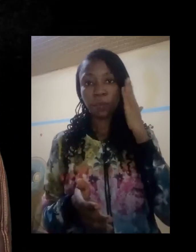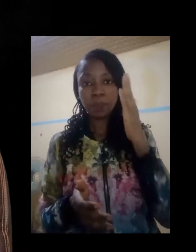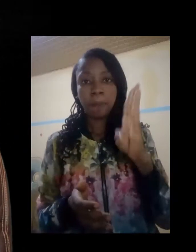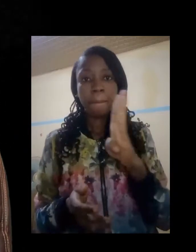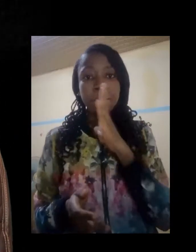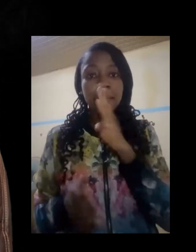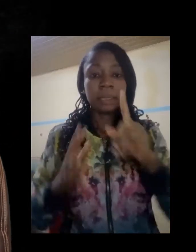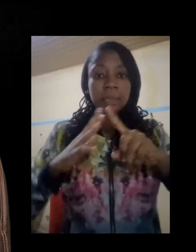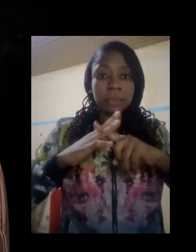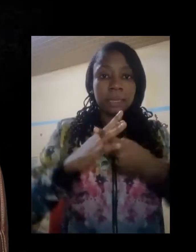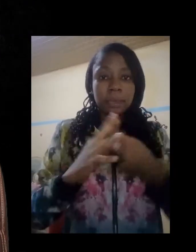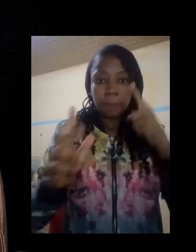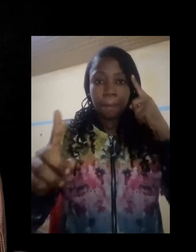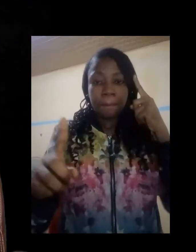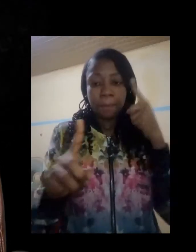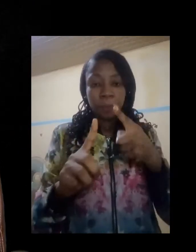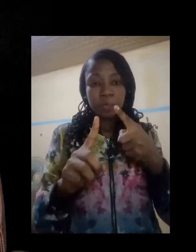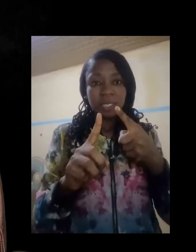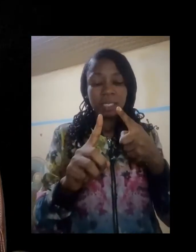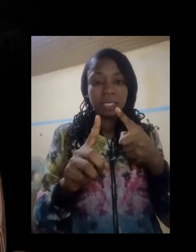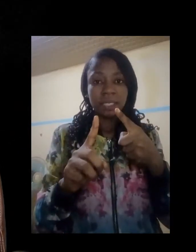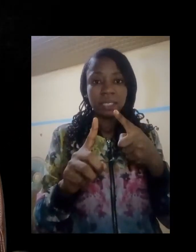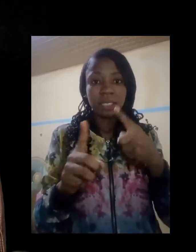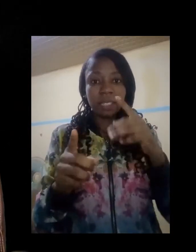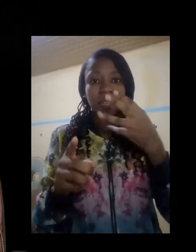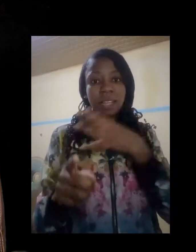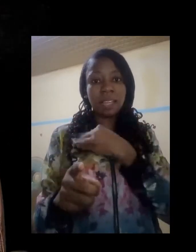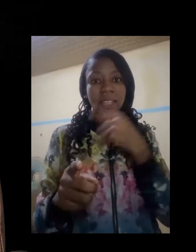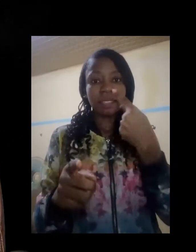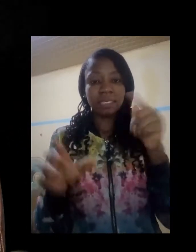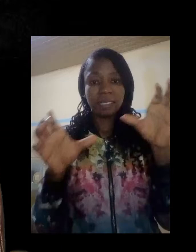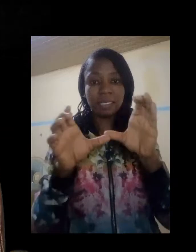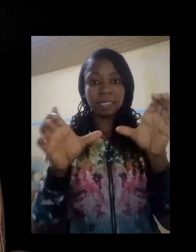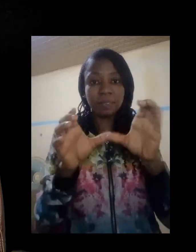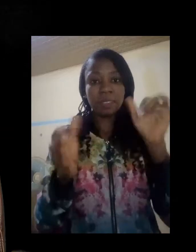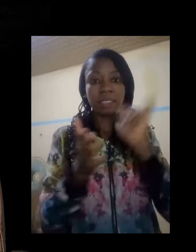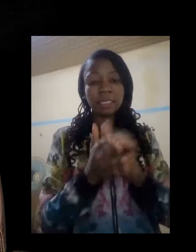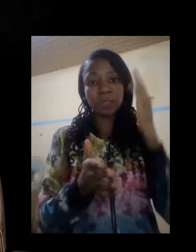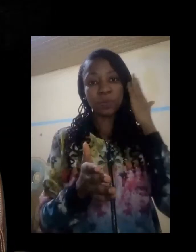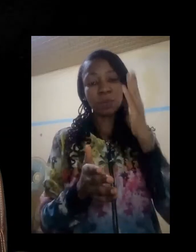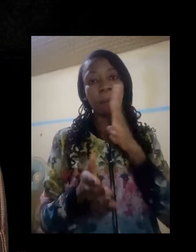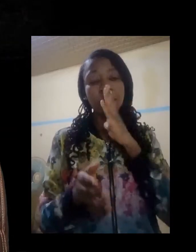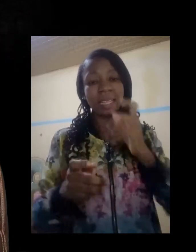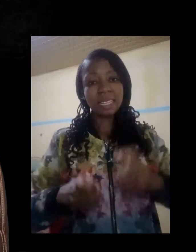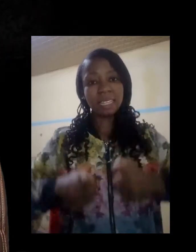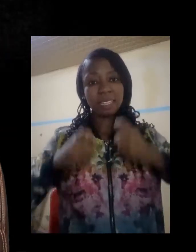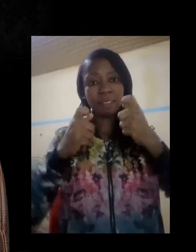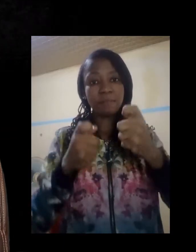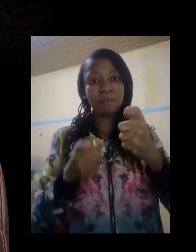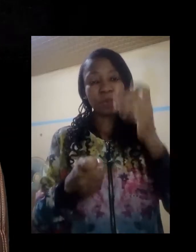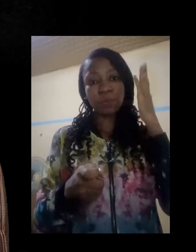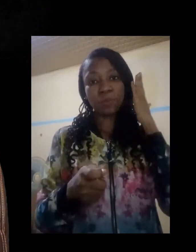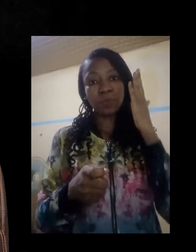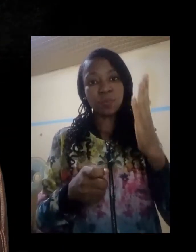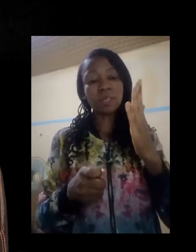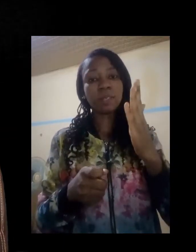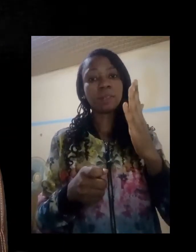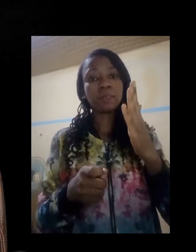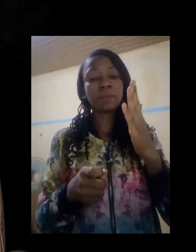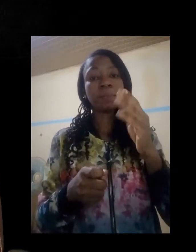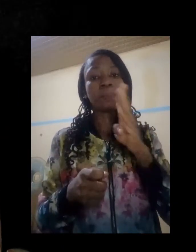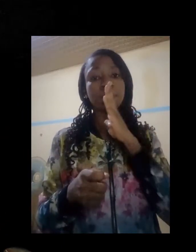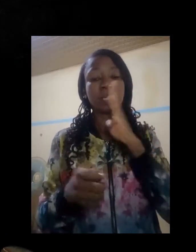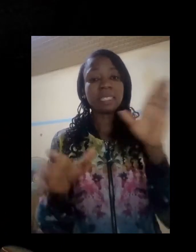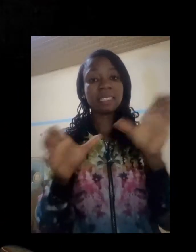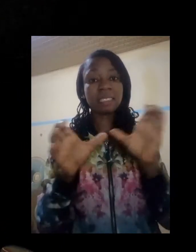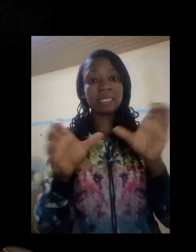this is going to be the starting point, and that the certificate that will be issued in this course will of